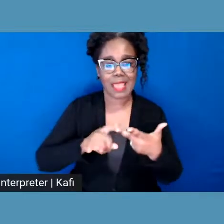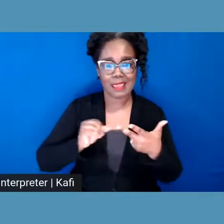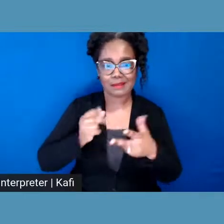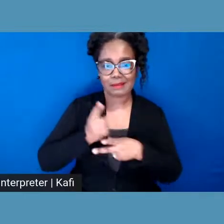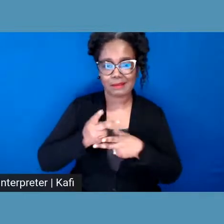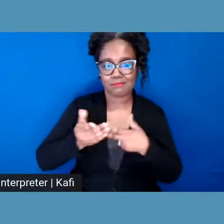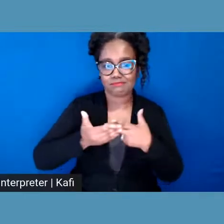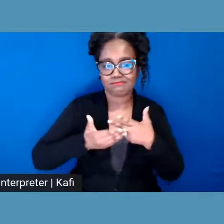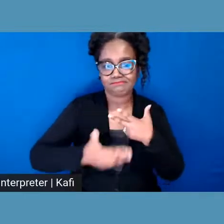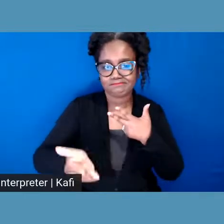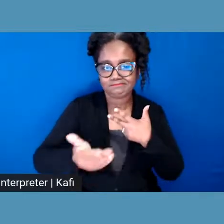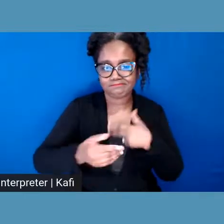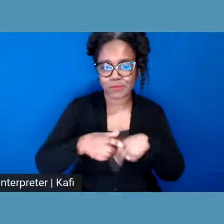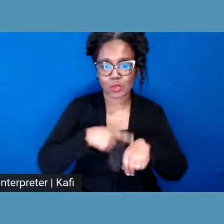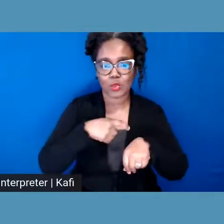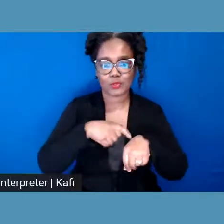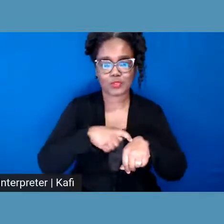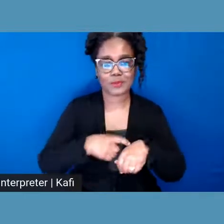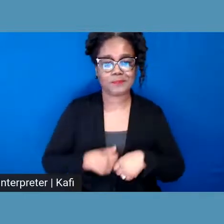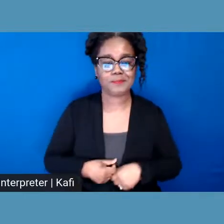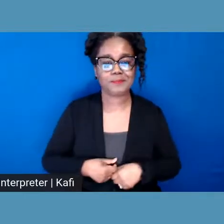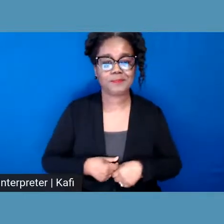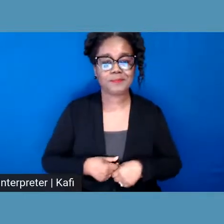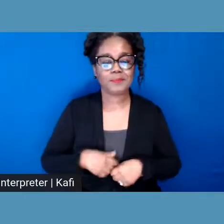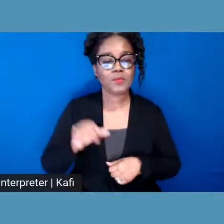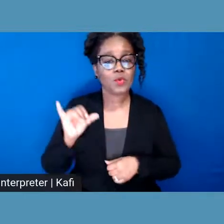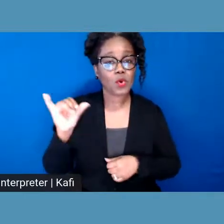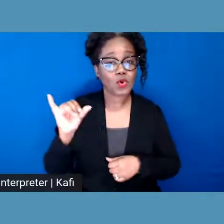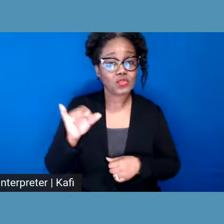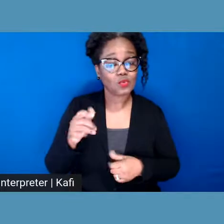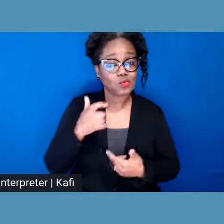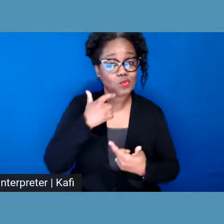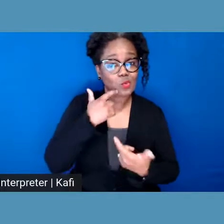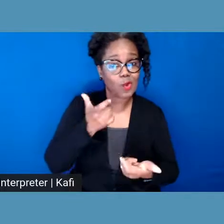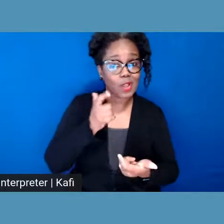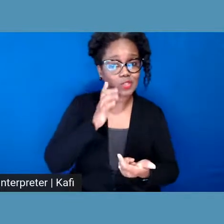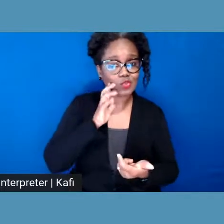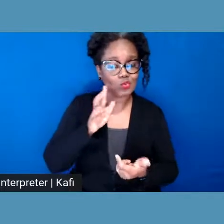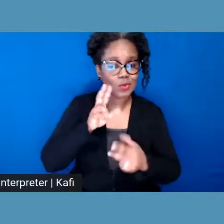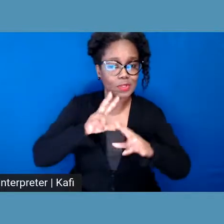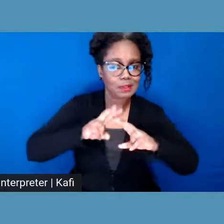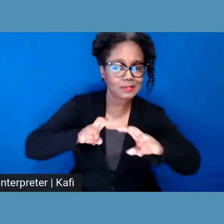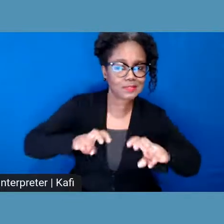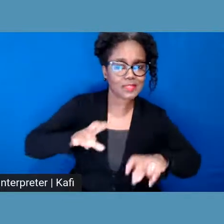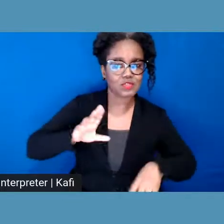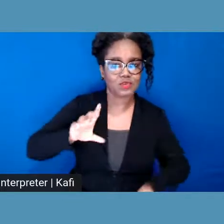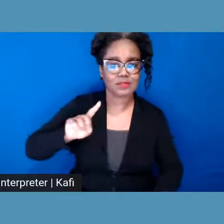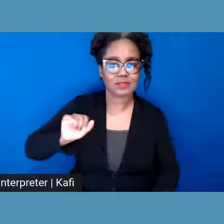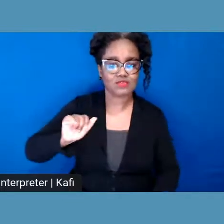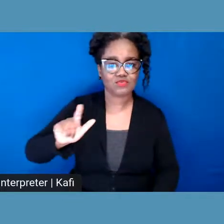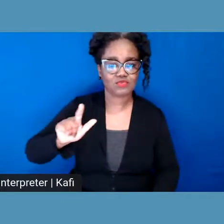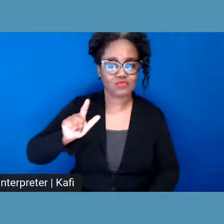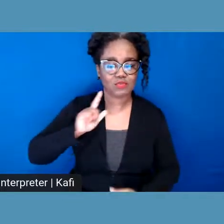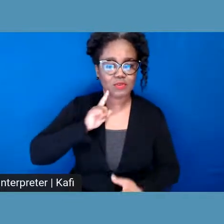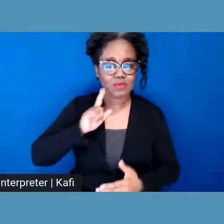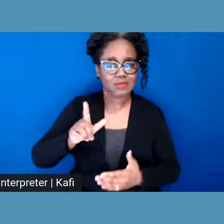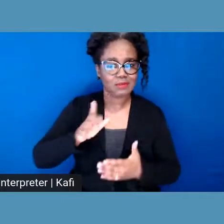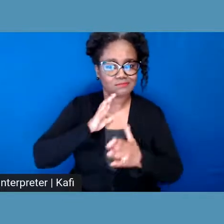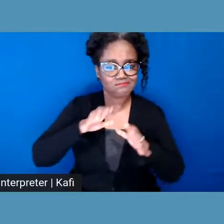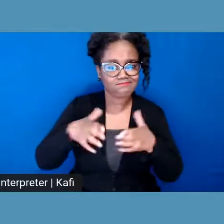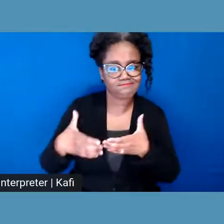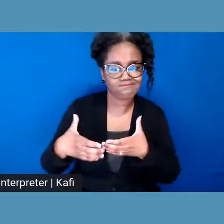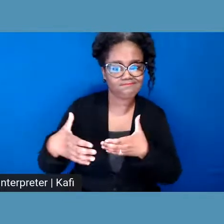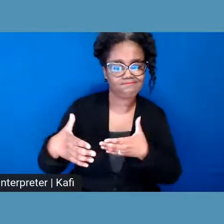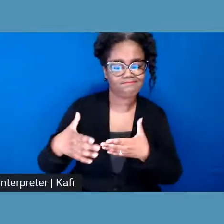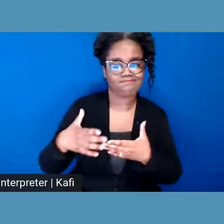records. Attendees will learn to assess existing and potential digital collections, review recommended digitization tools and